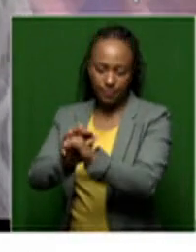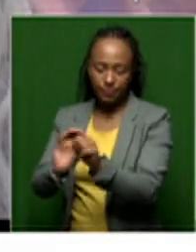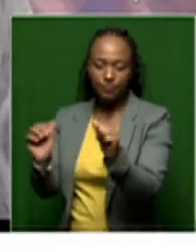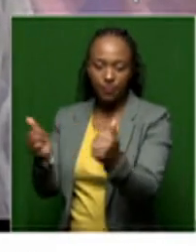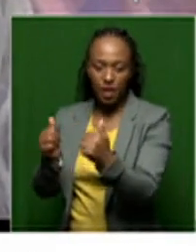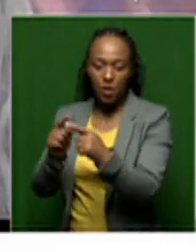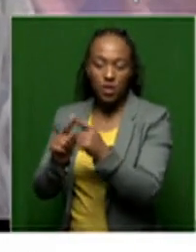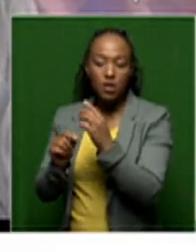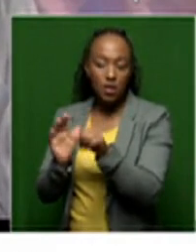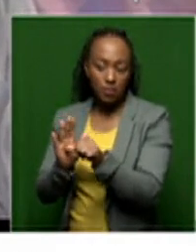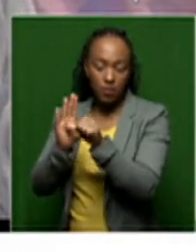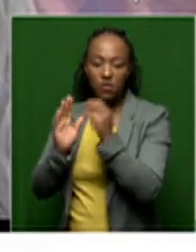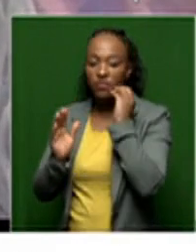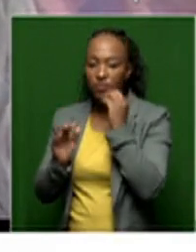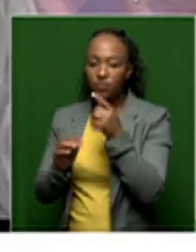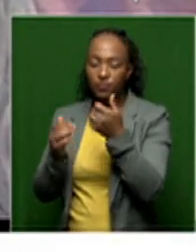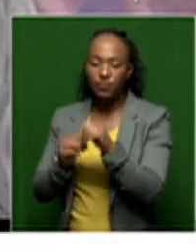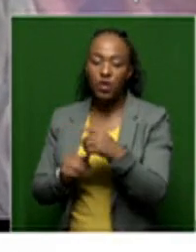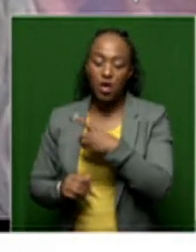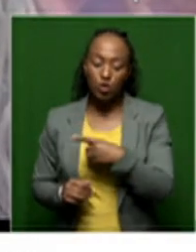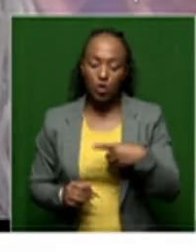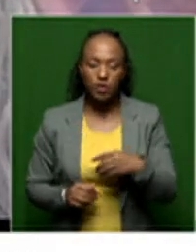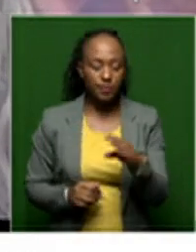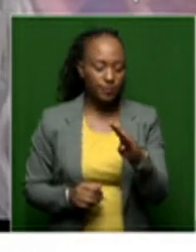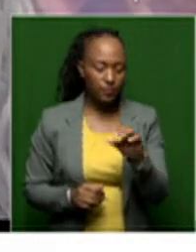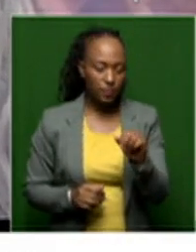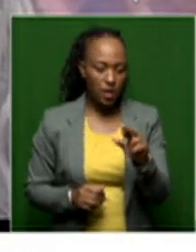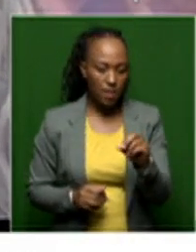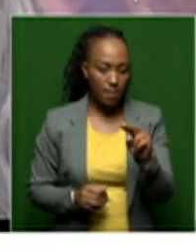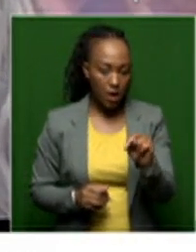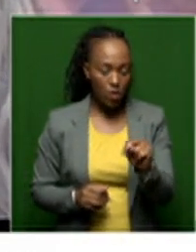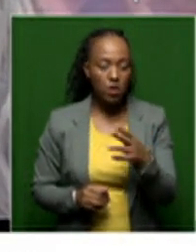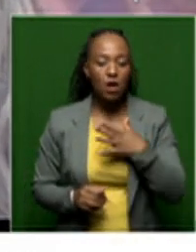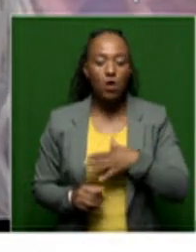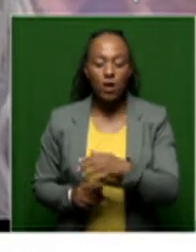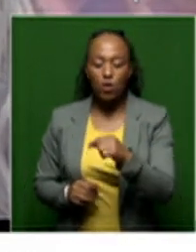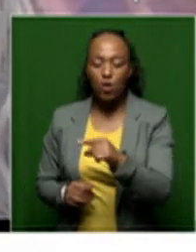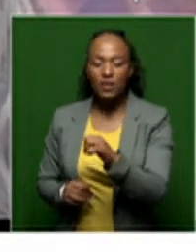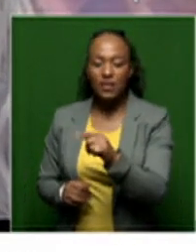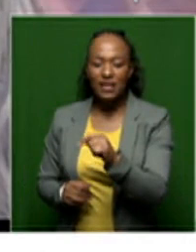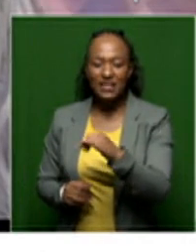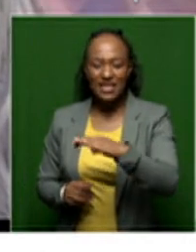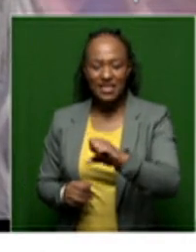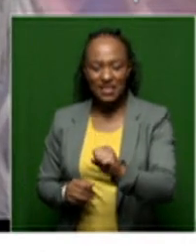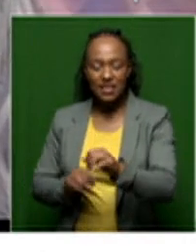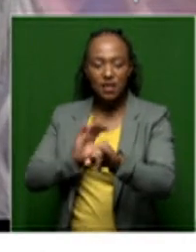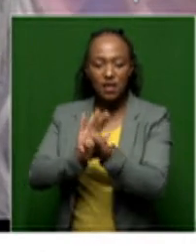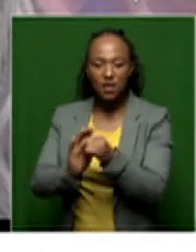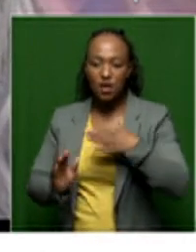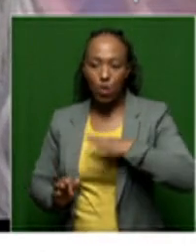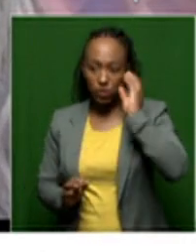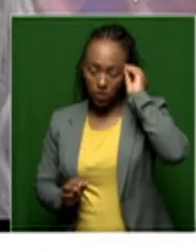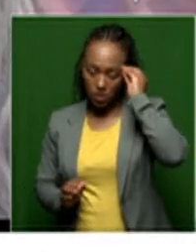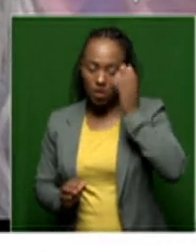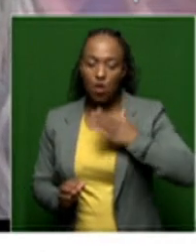vital information to get forward. Dr. Baron, in terms of genetic testing, I just want to pick that up again. If people are interested in actually going the